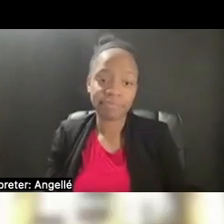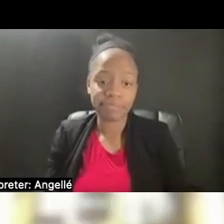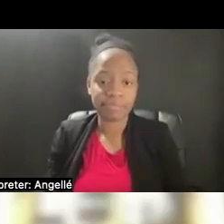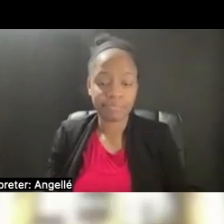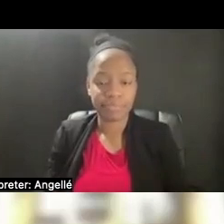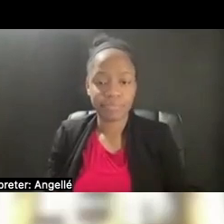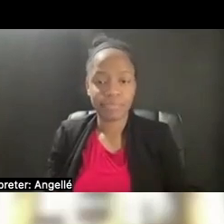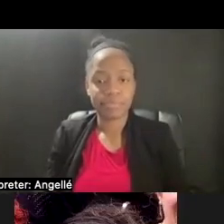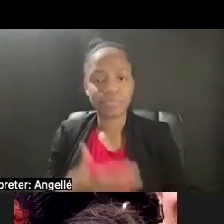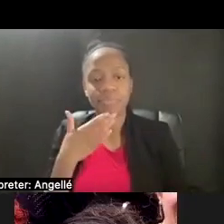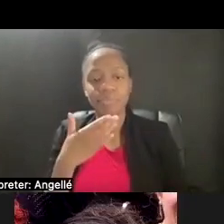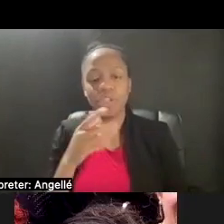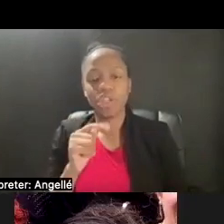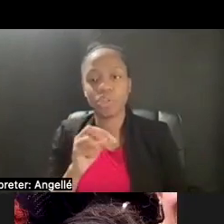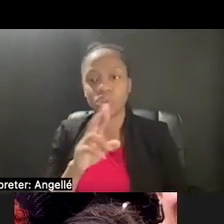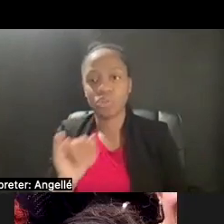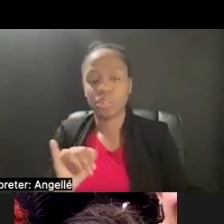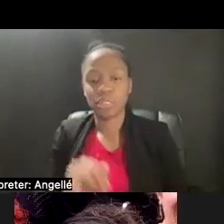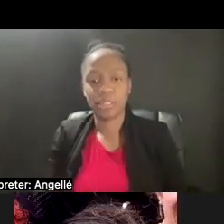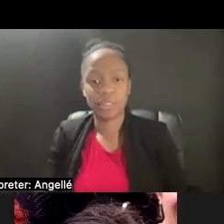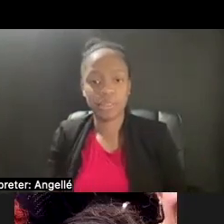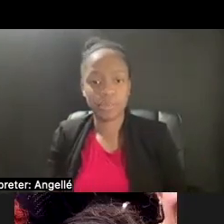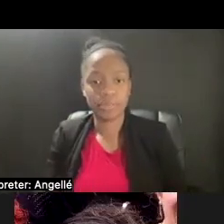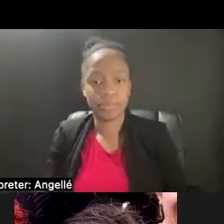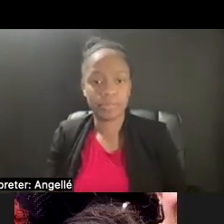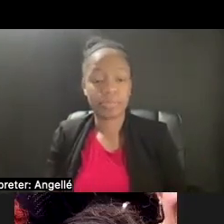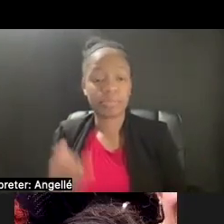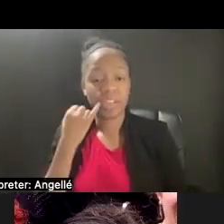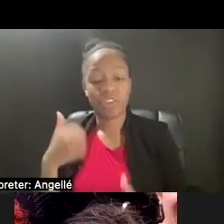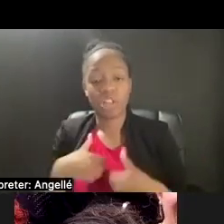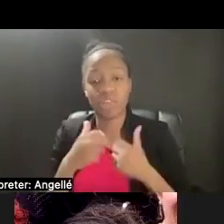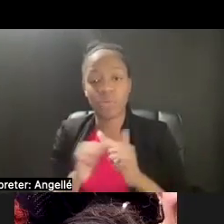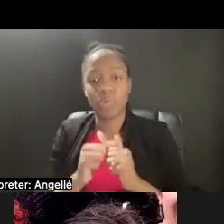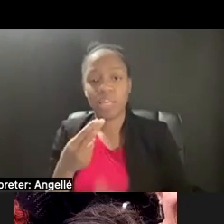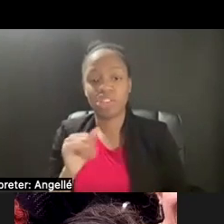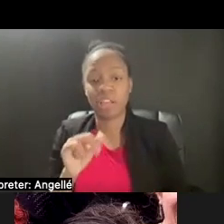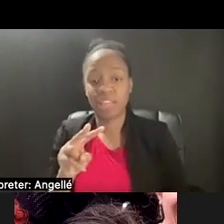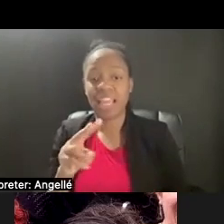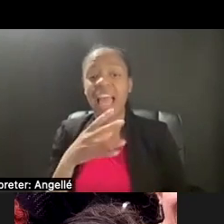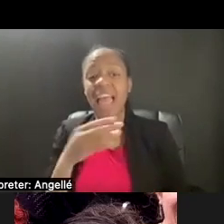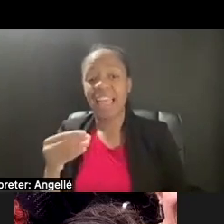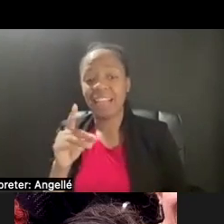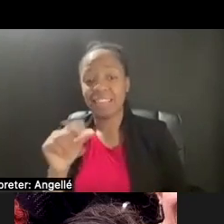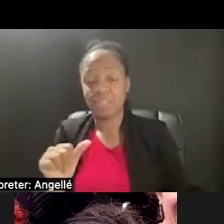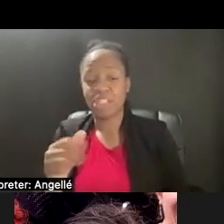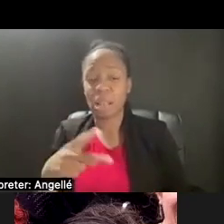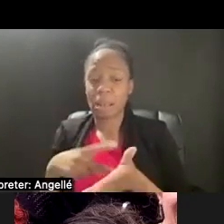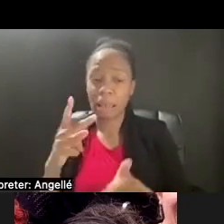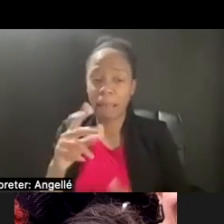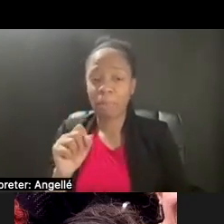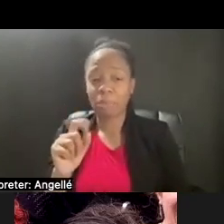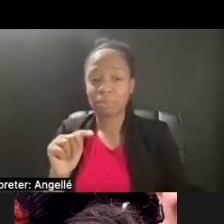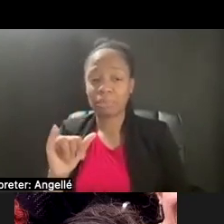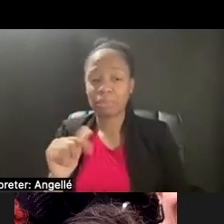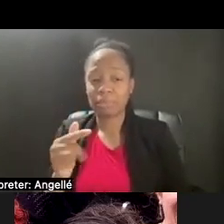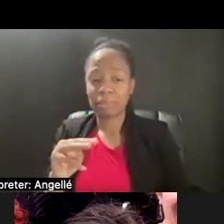Thank you, Tori. Absolutely. And then if you're living with HIV and a disability, double stigma, definitely